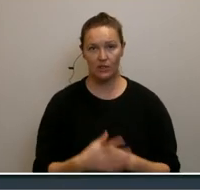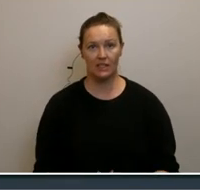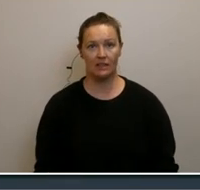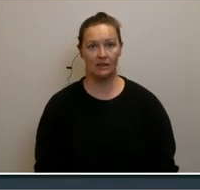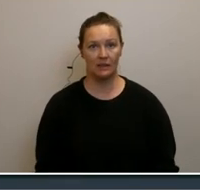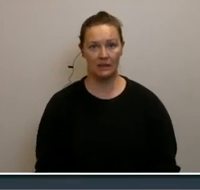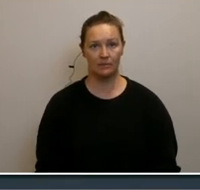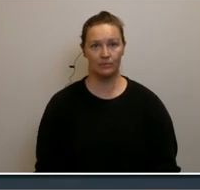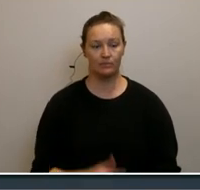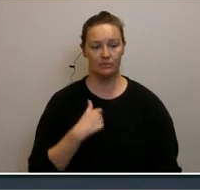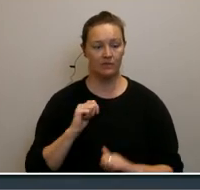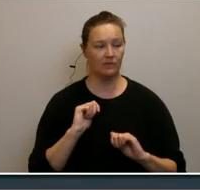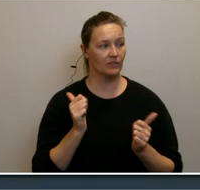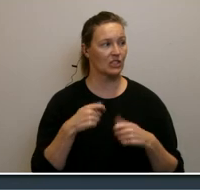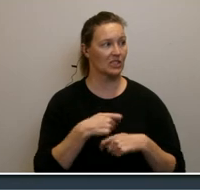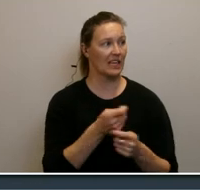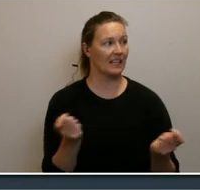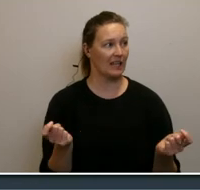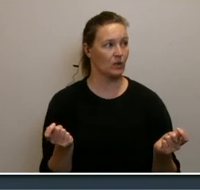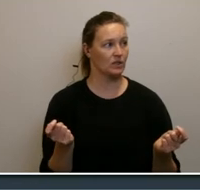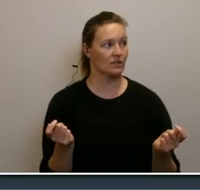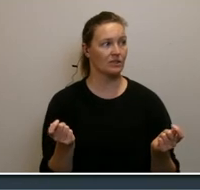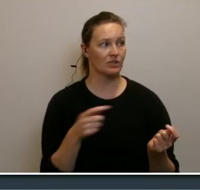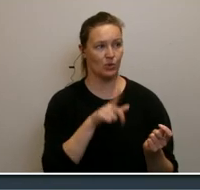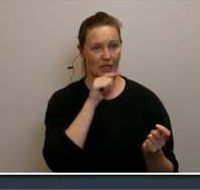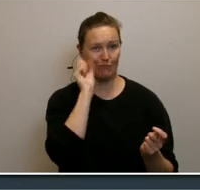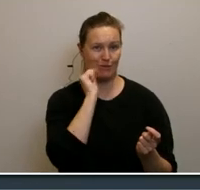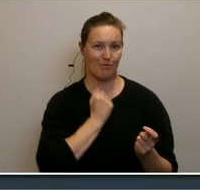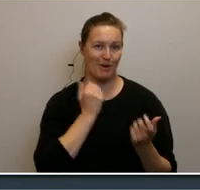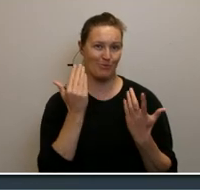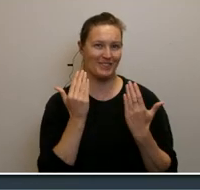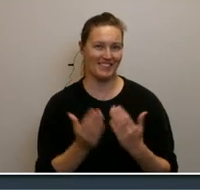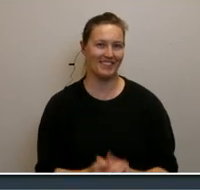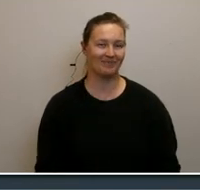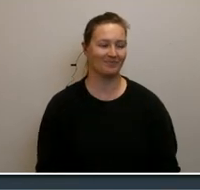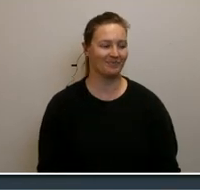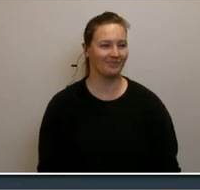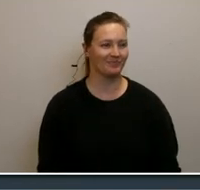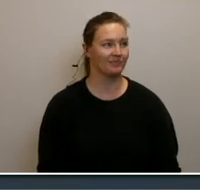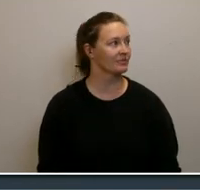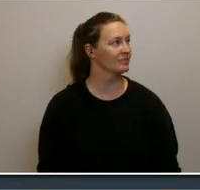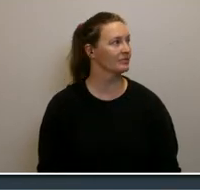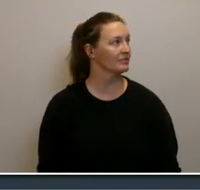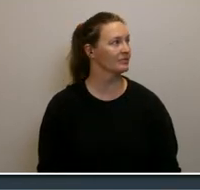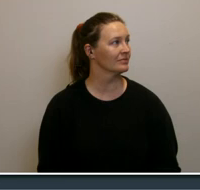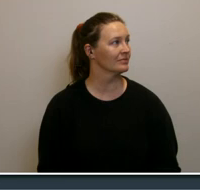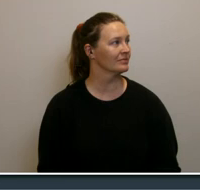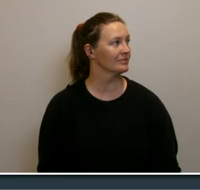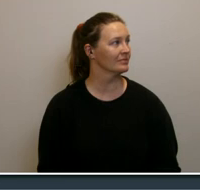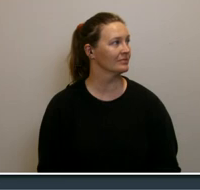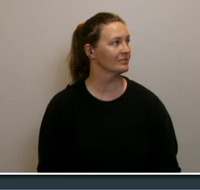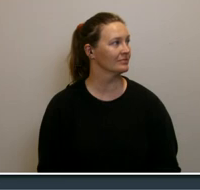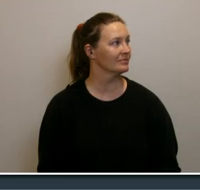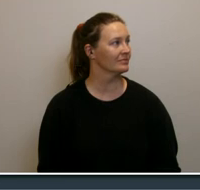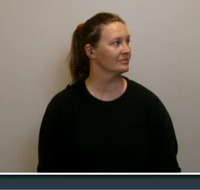I've given you a handout sheet so you won't forget the things I'm saying. I'll just read from this if you'll excuse